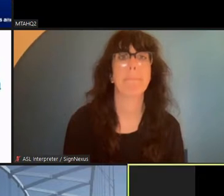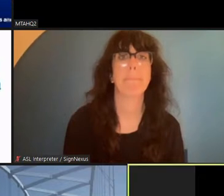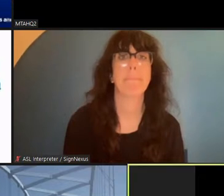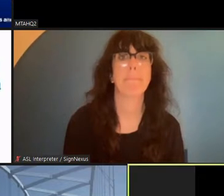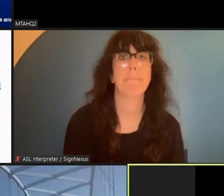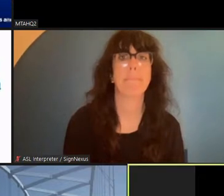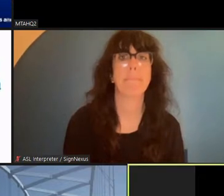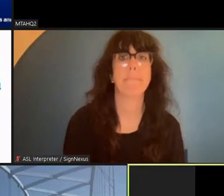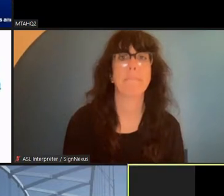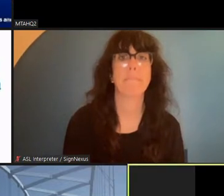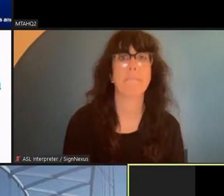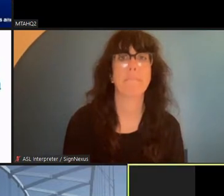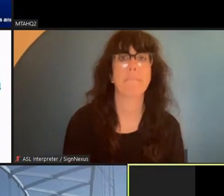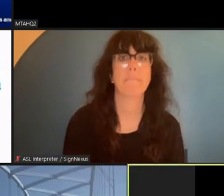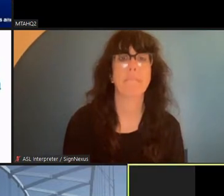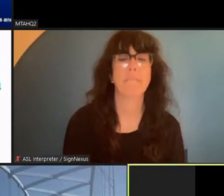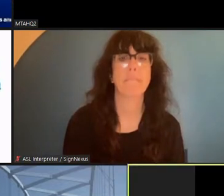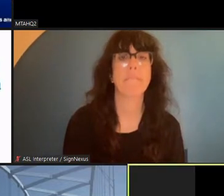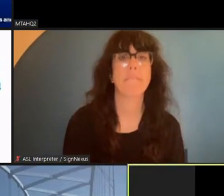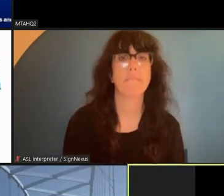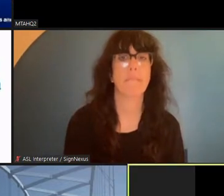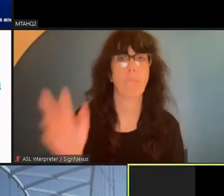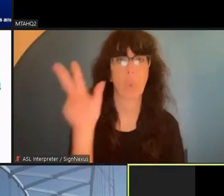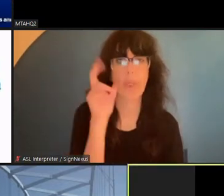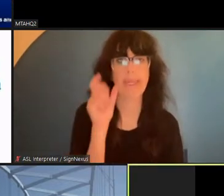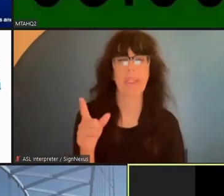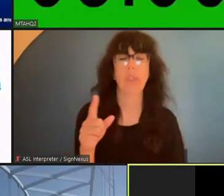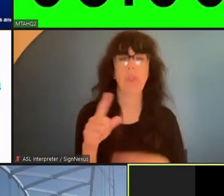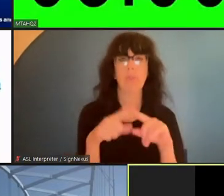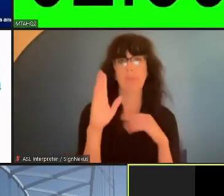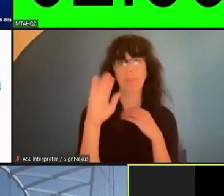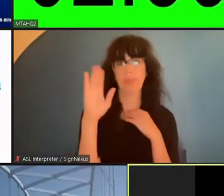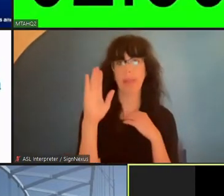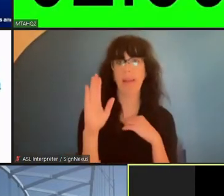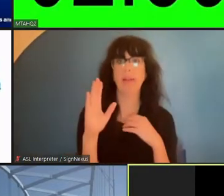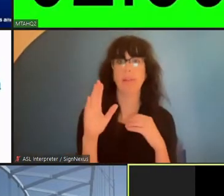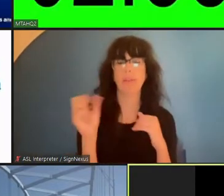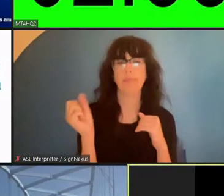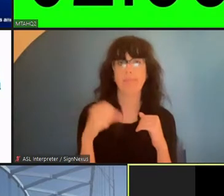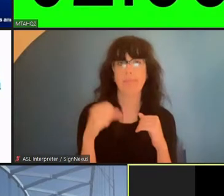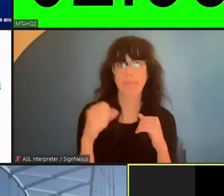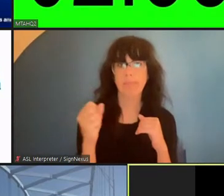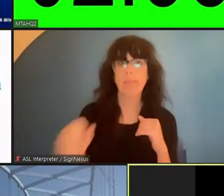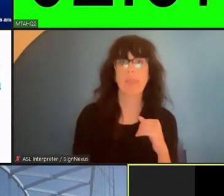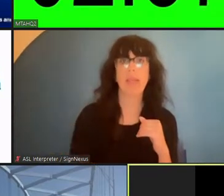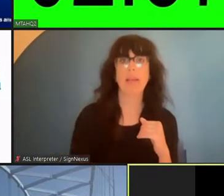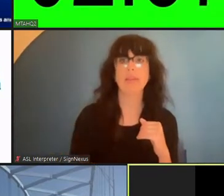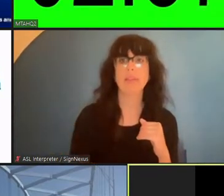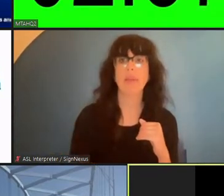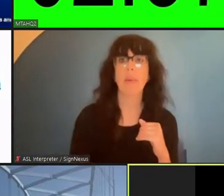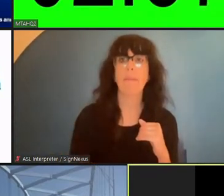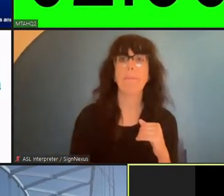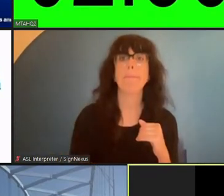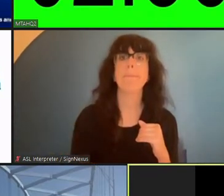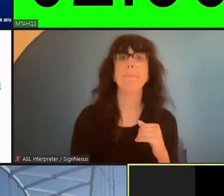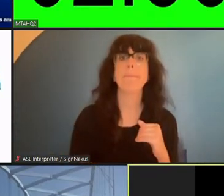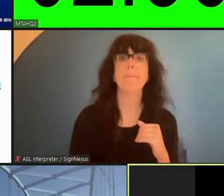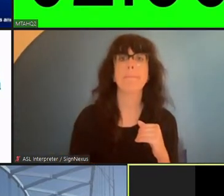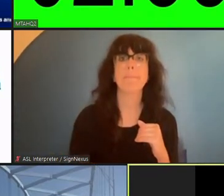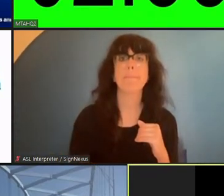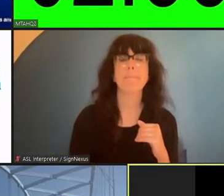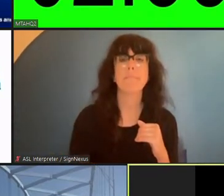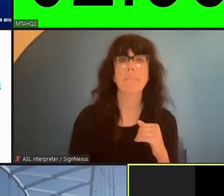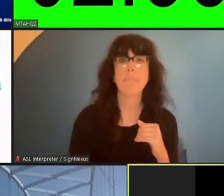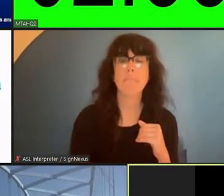hello we can hear you hi um so yes to chime in on the discussion i think